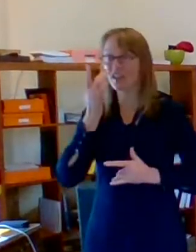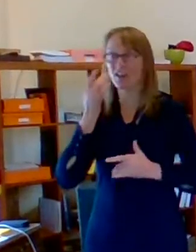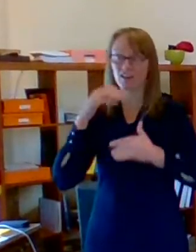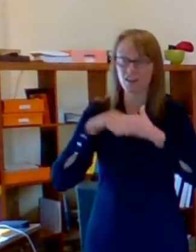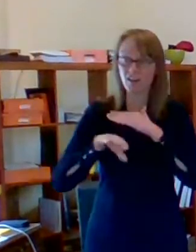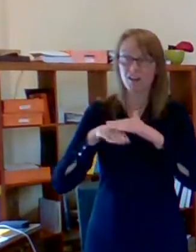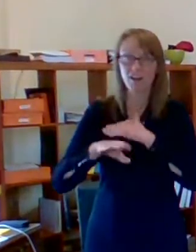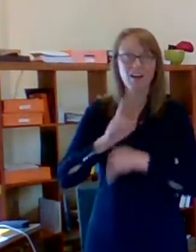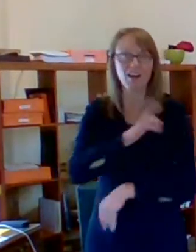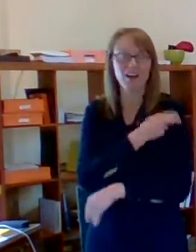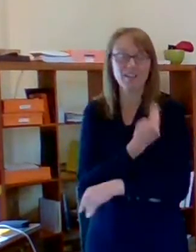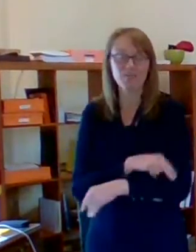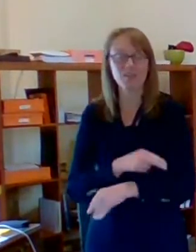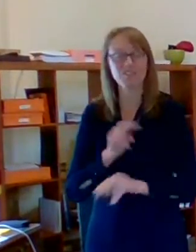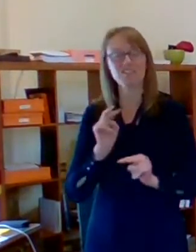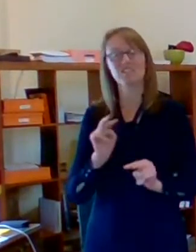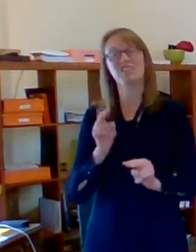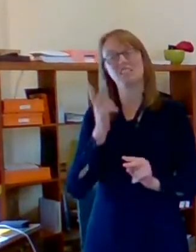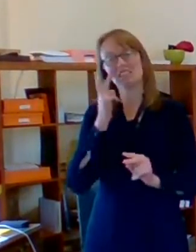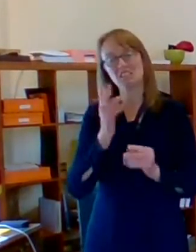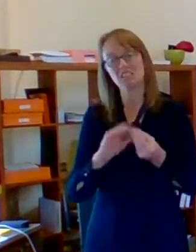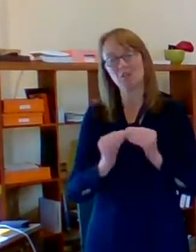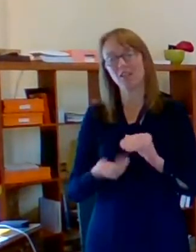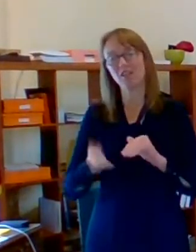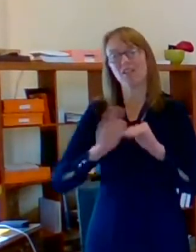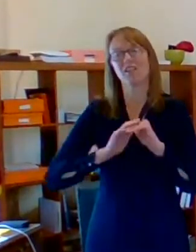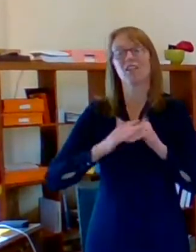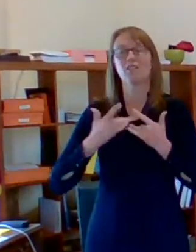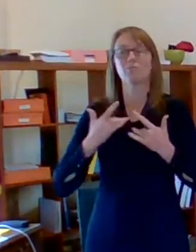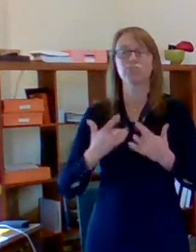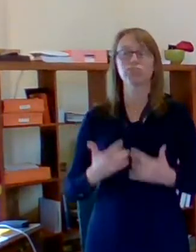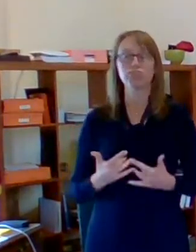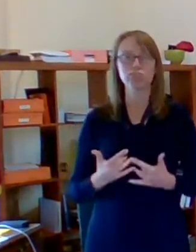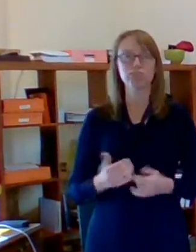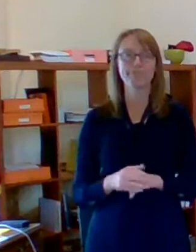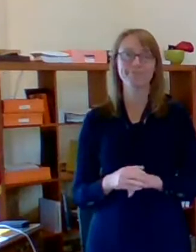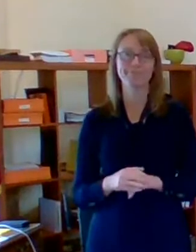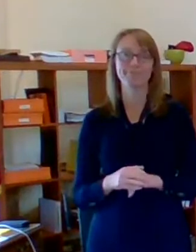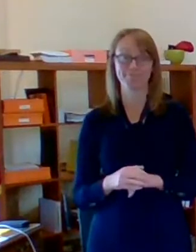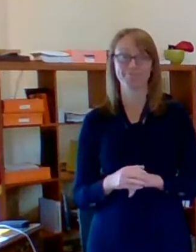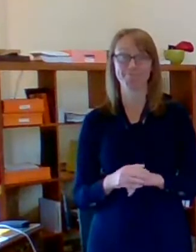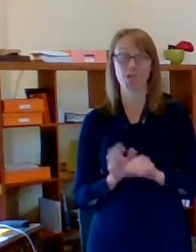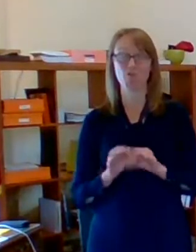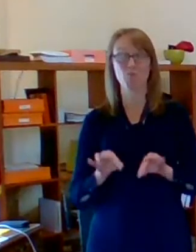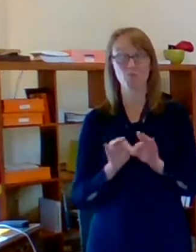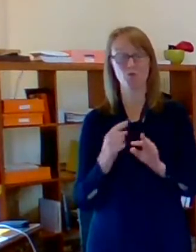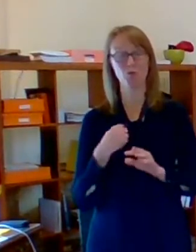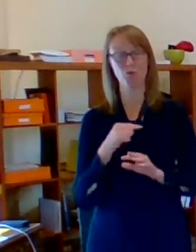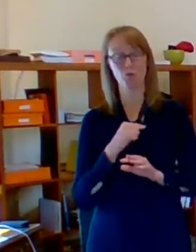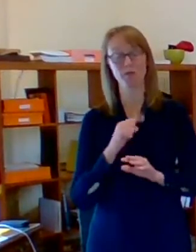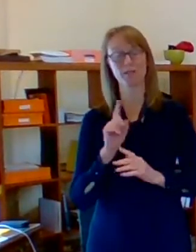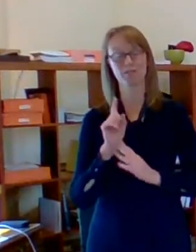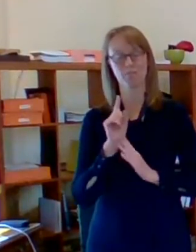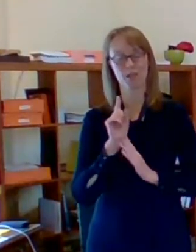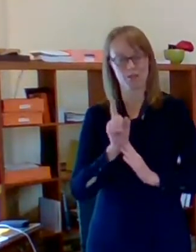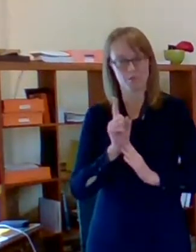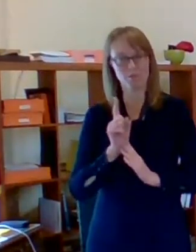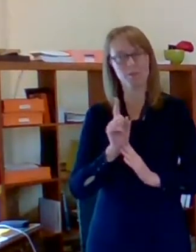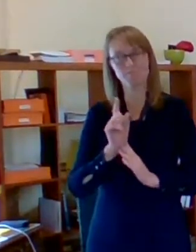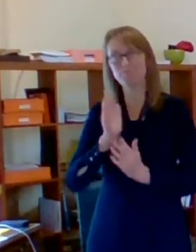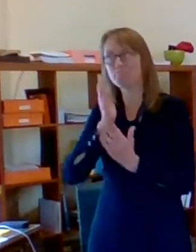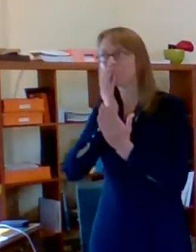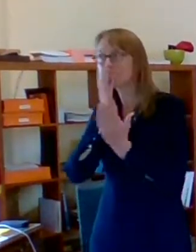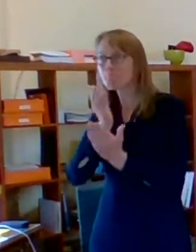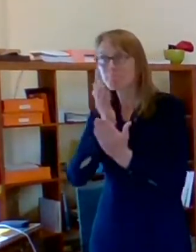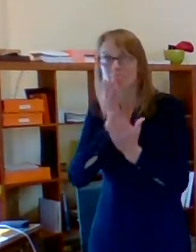depressing for them. So we all need to stop for a minute, thank those healthcare workers, and understand that this can happen.